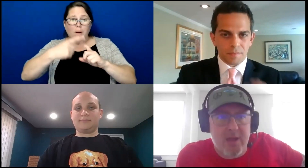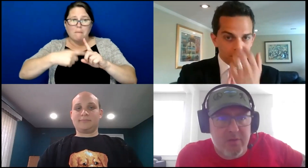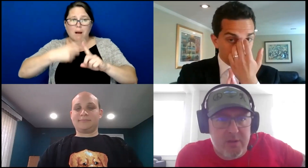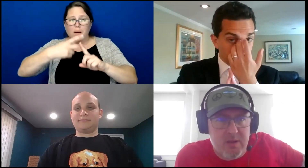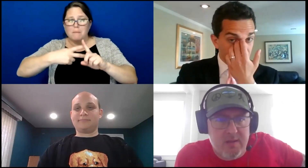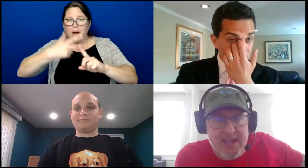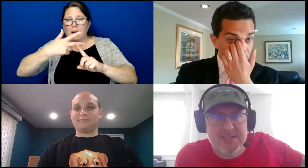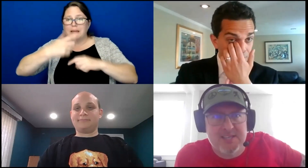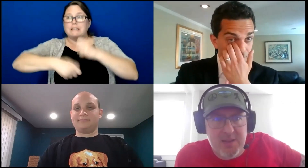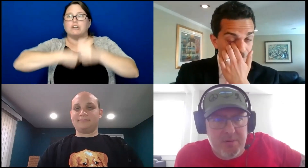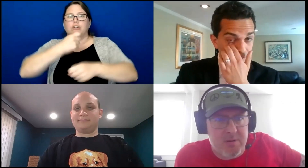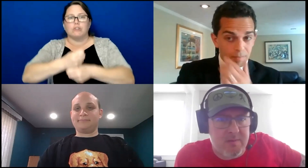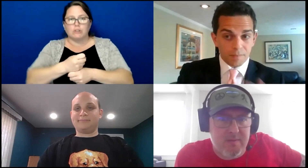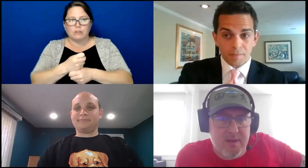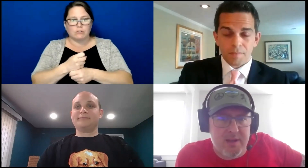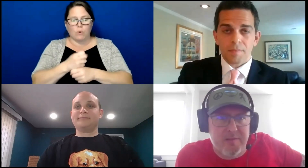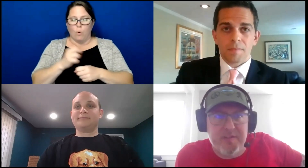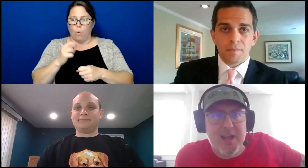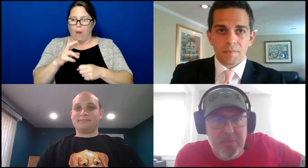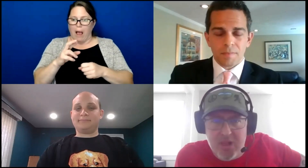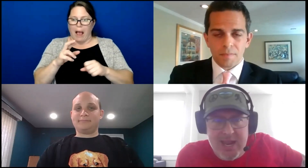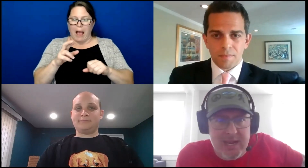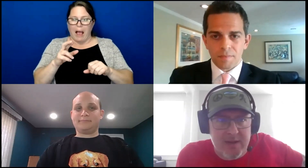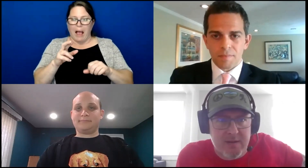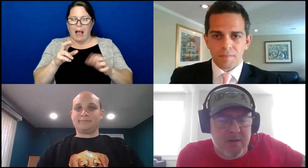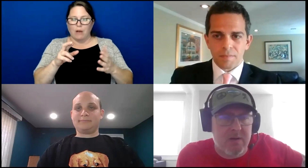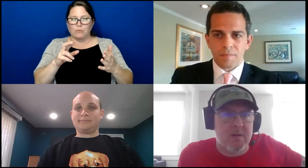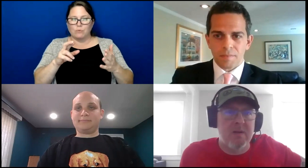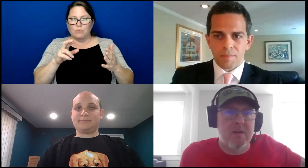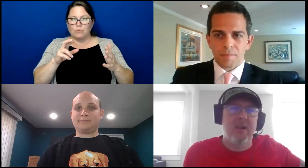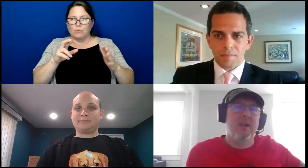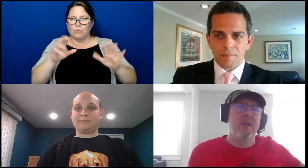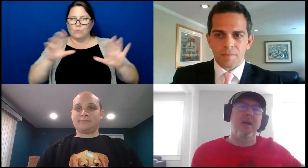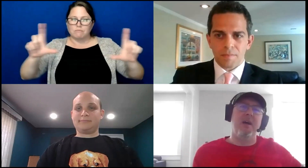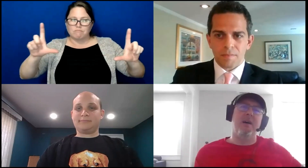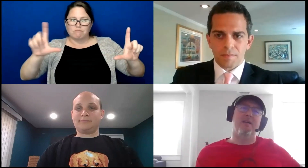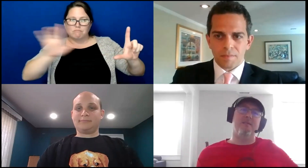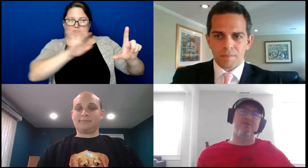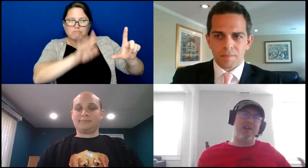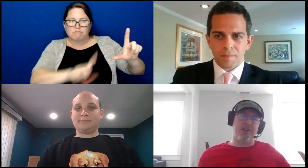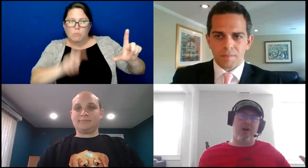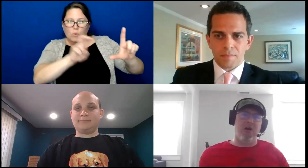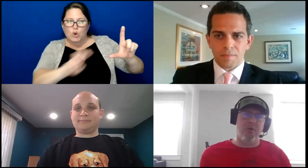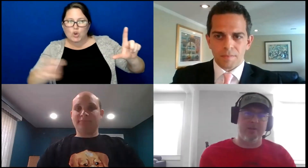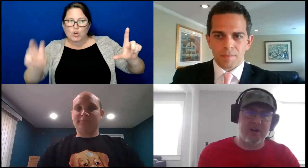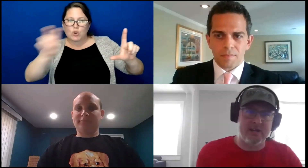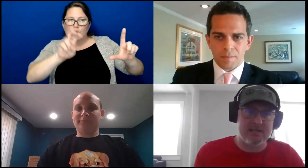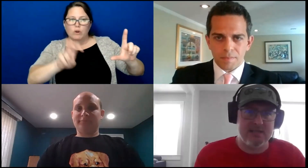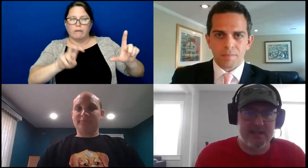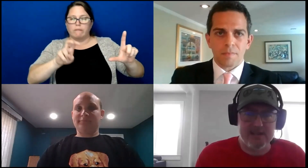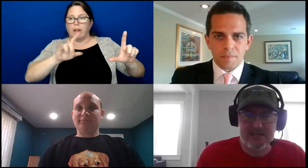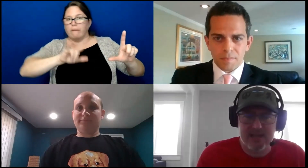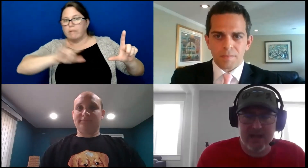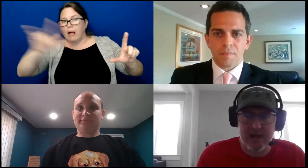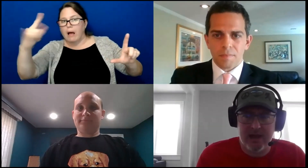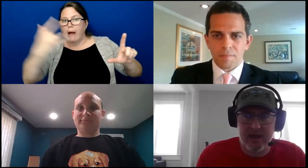run around a landscape, or you fly a plane, or drive a car, whatever it